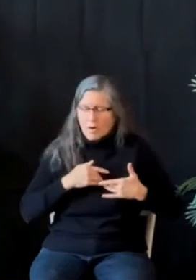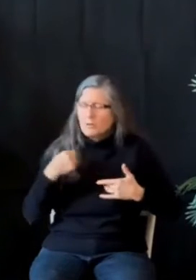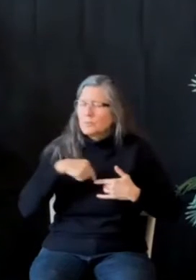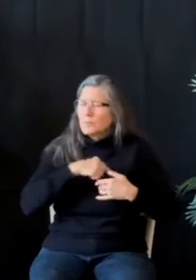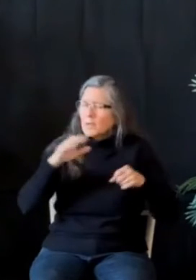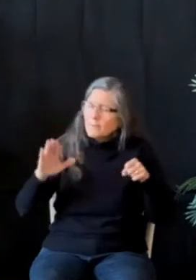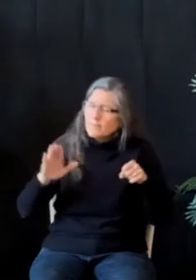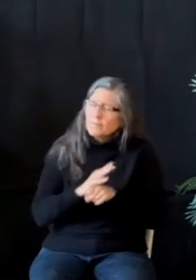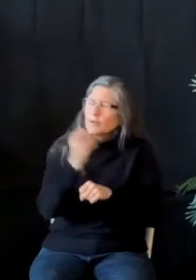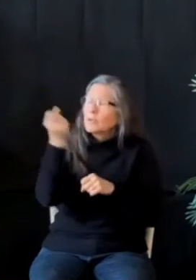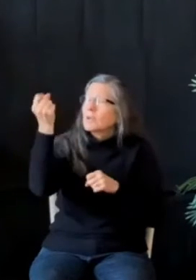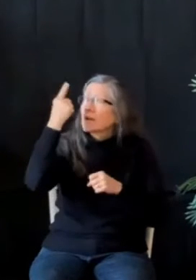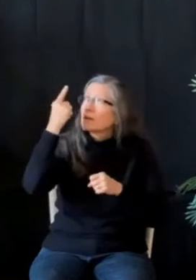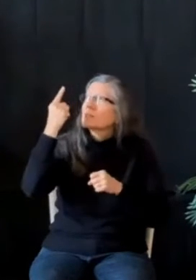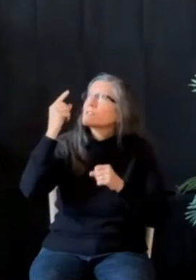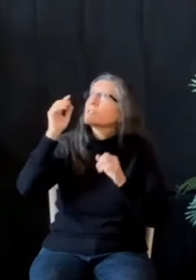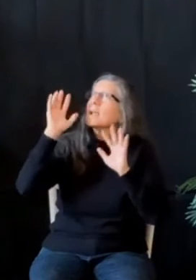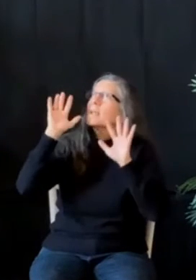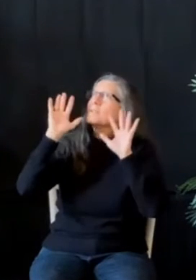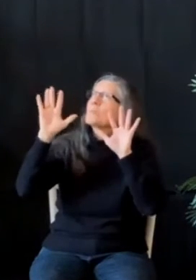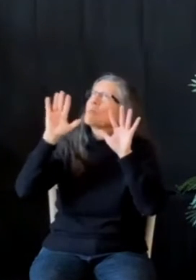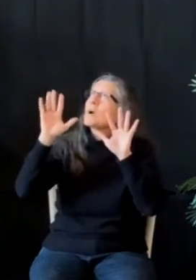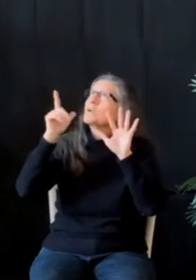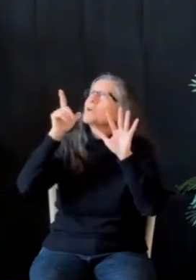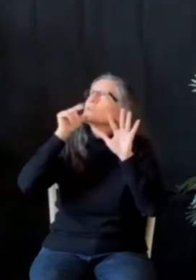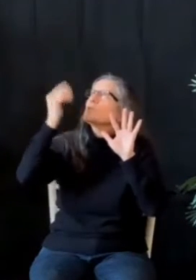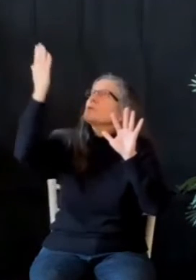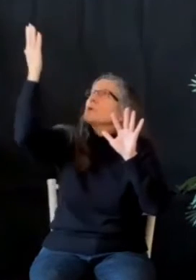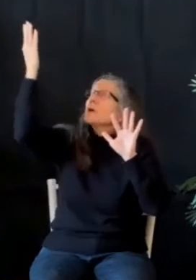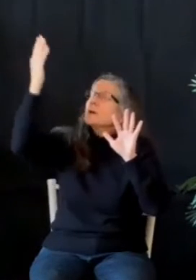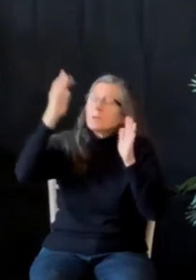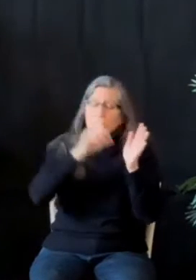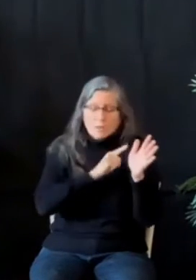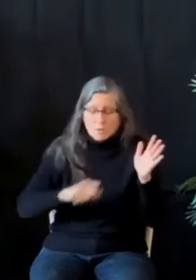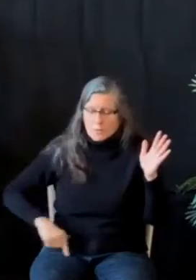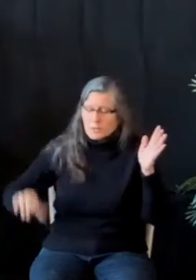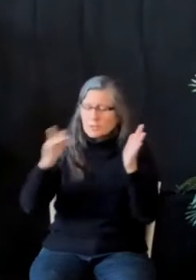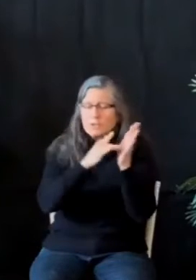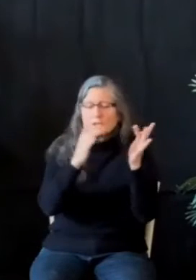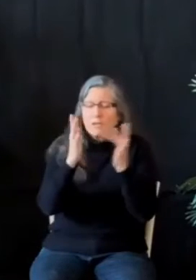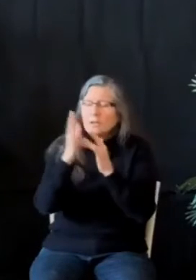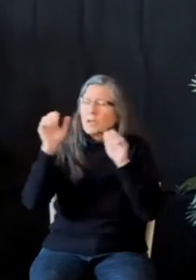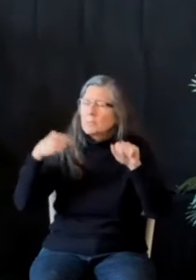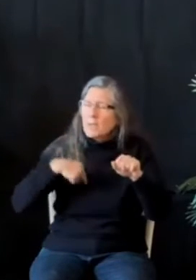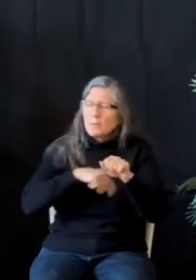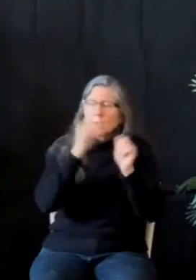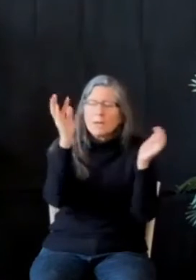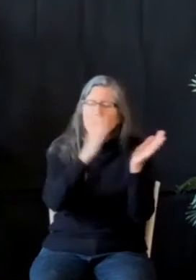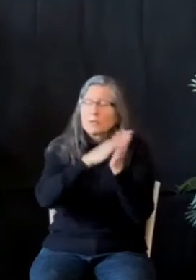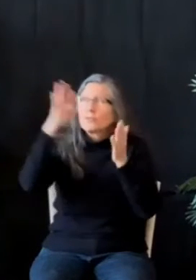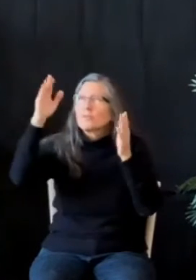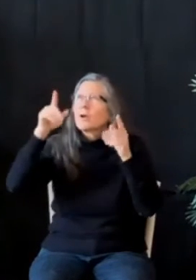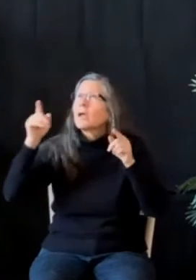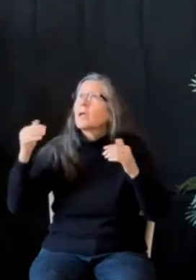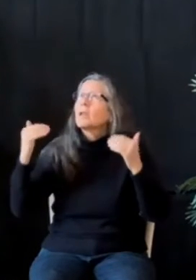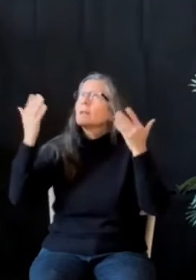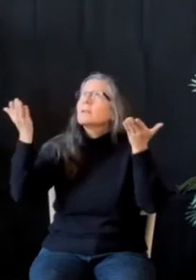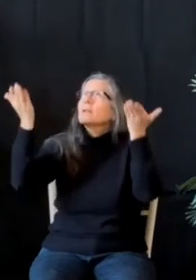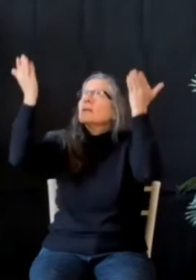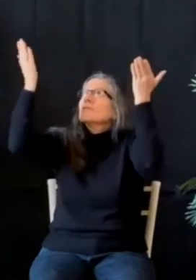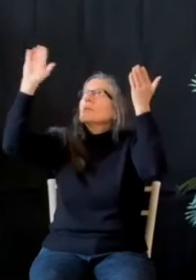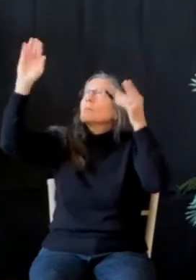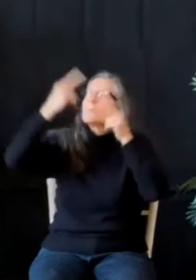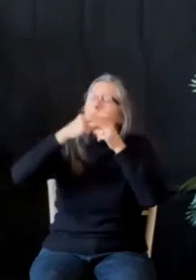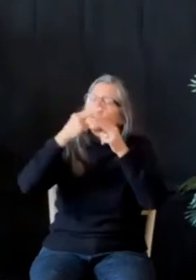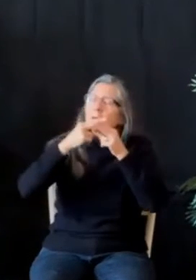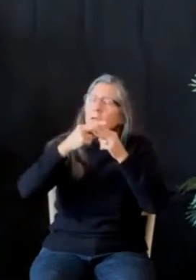fully comprehend and understand the wonder of who you are. Lord Jesus, may you be glorified as we lift up your name, and Holy